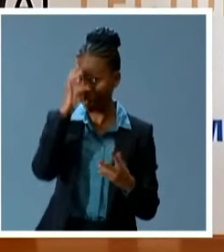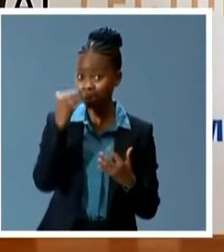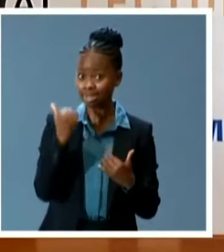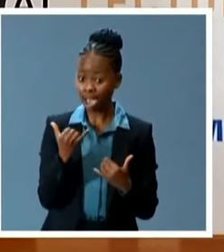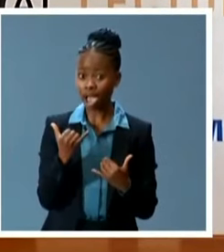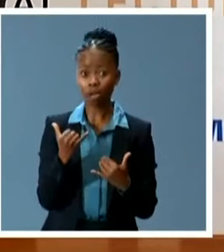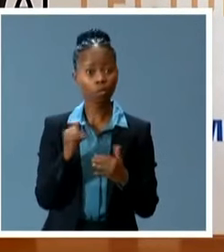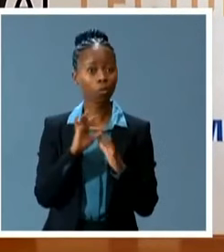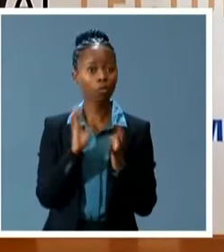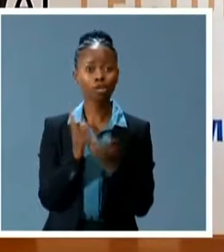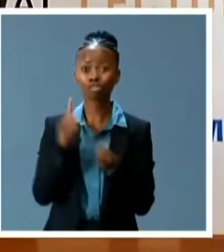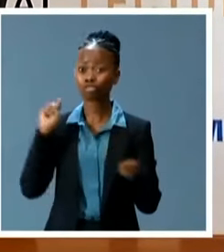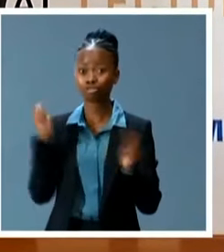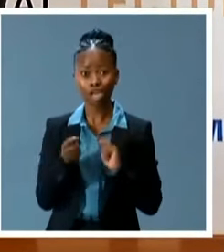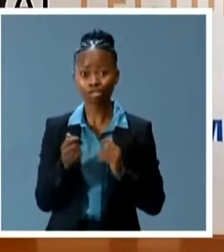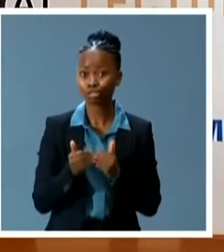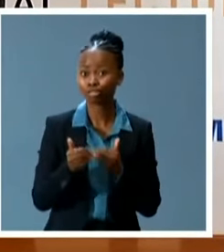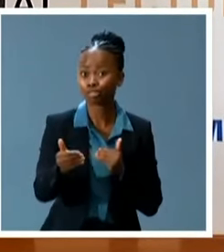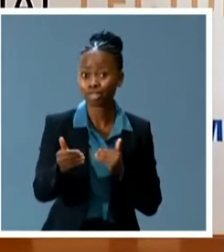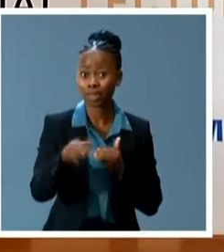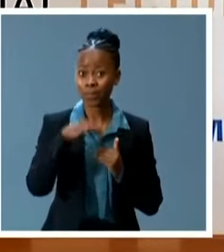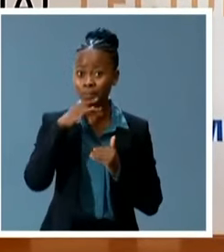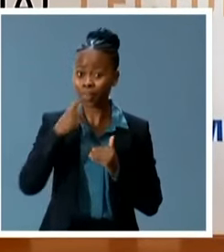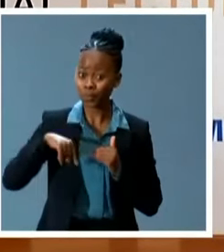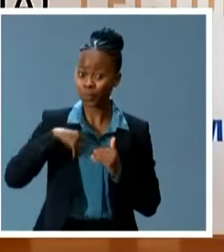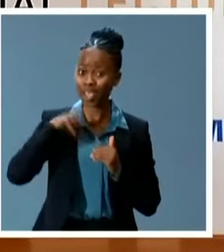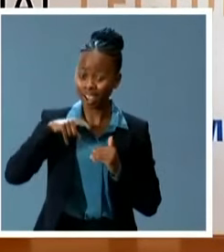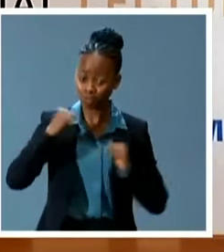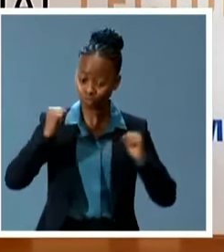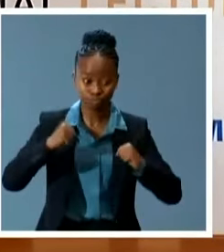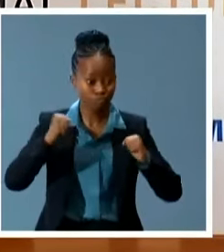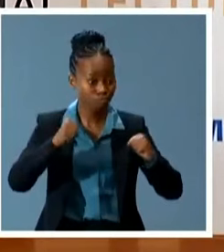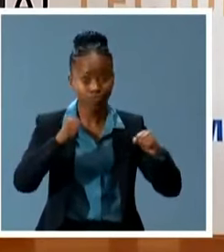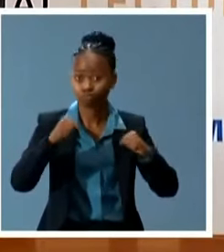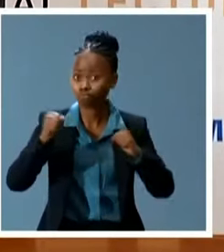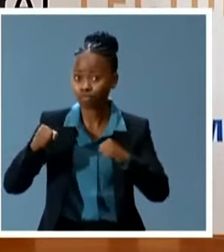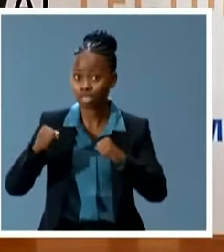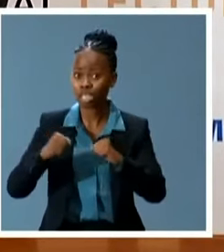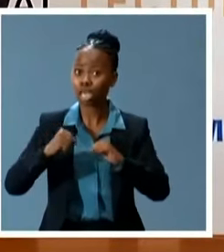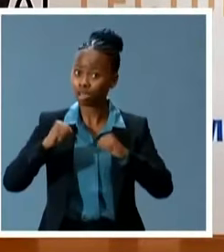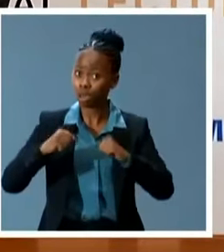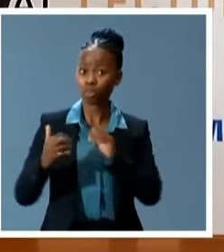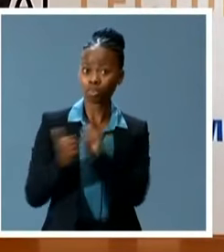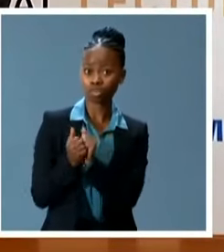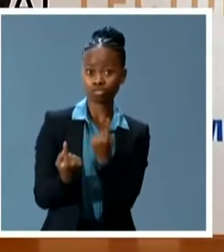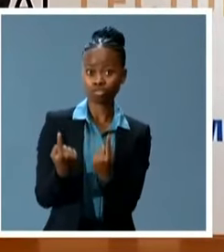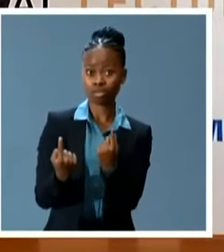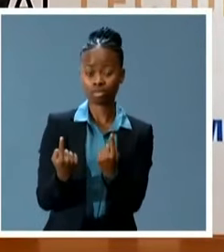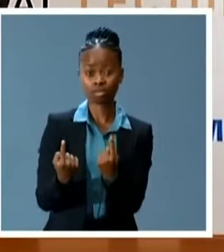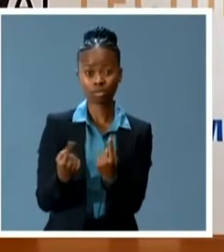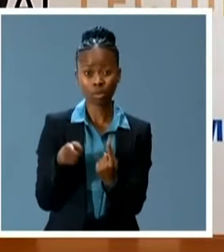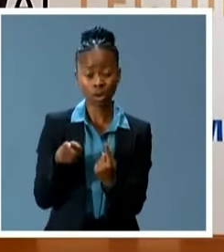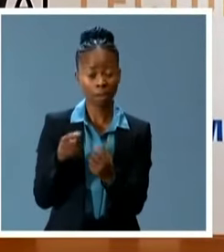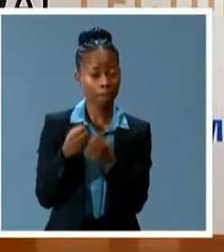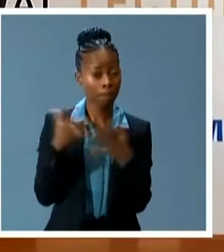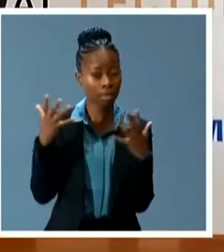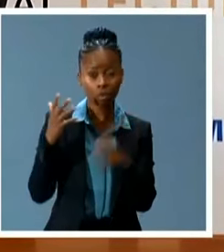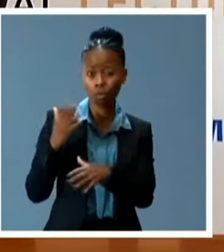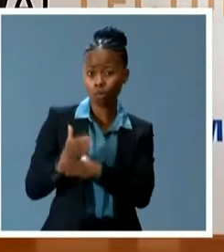new era. This is a theme that goes to the heart of the immense task that lies before